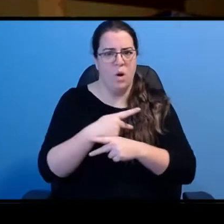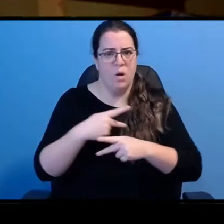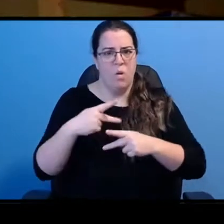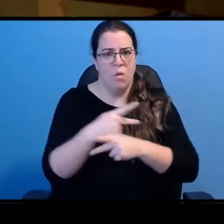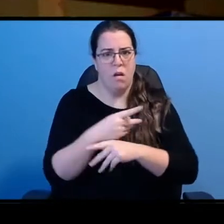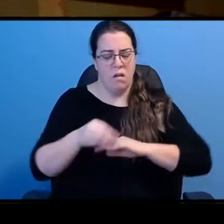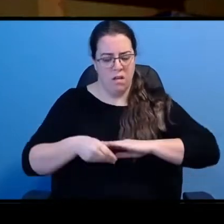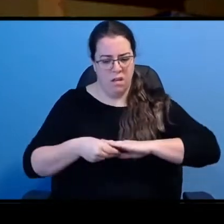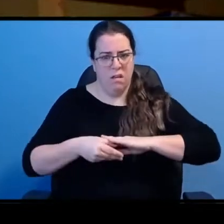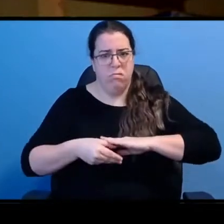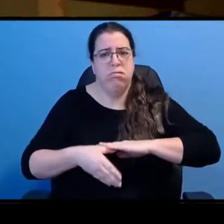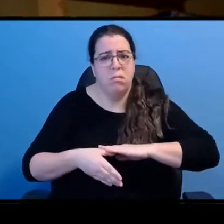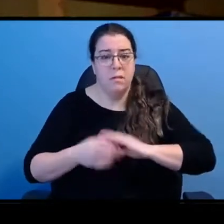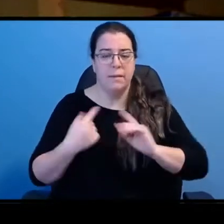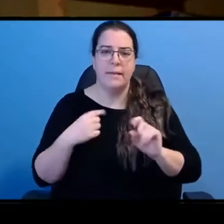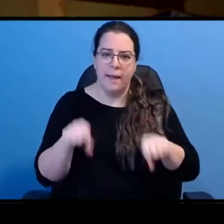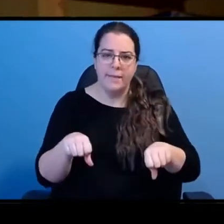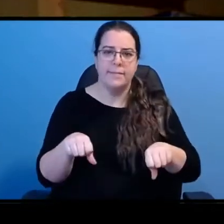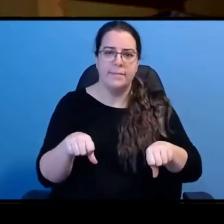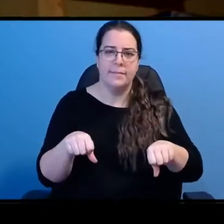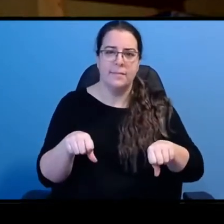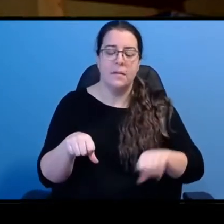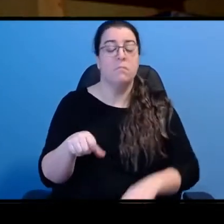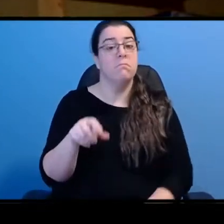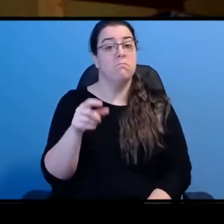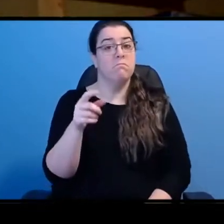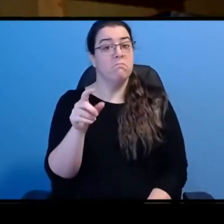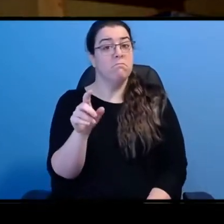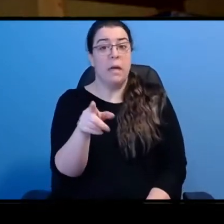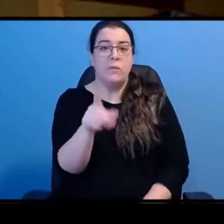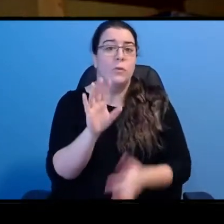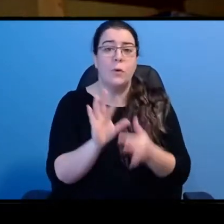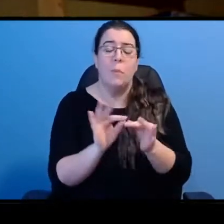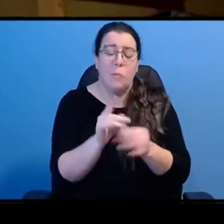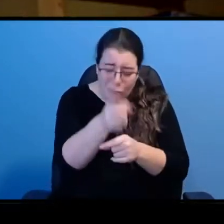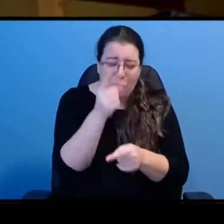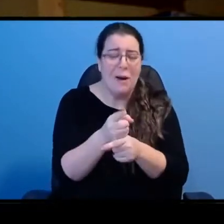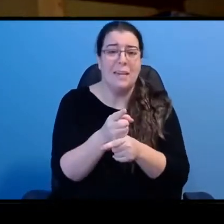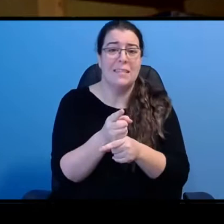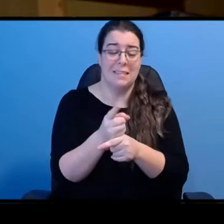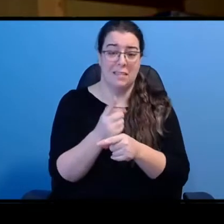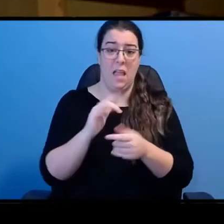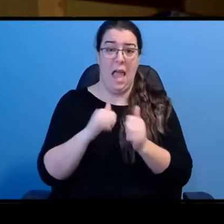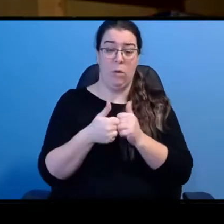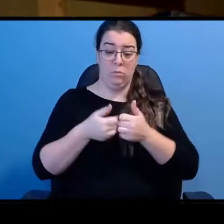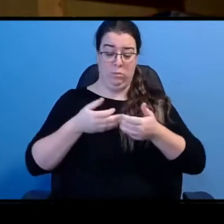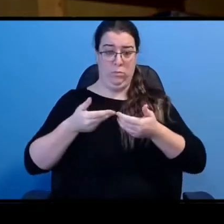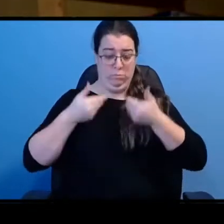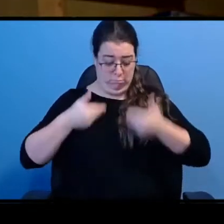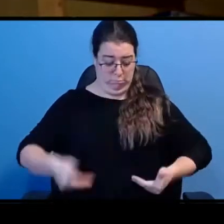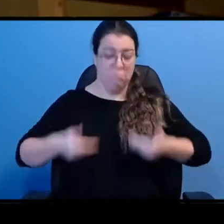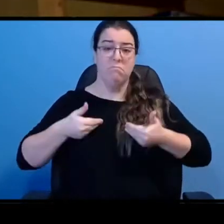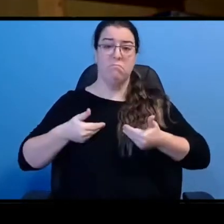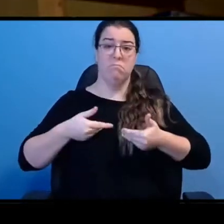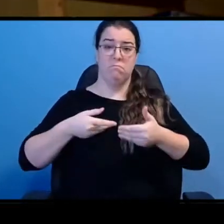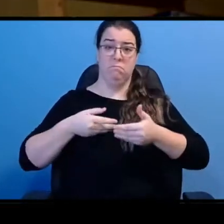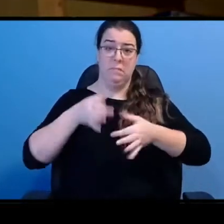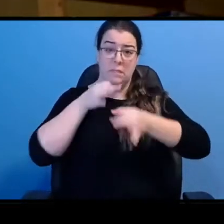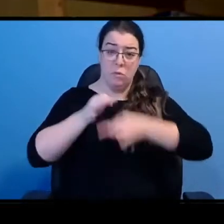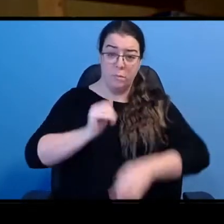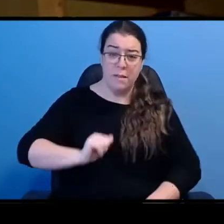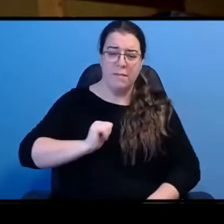that. And, just like you said, talking about yourself is one of the hardest things. And talking about your project is